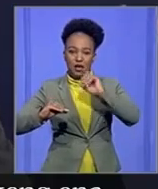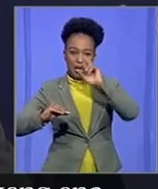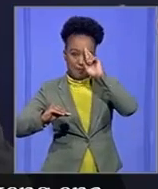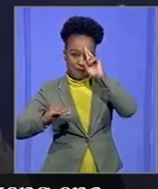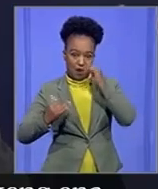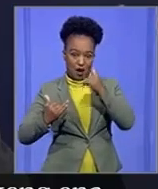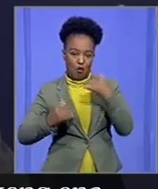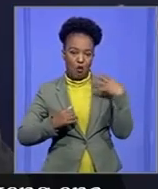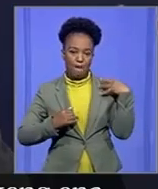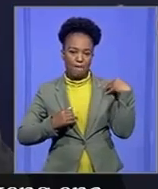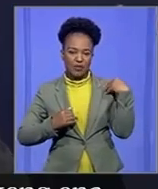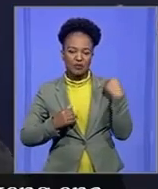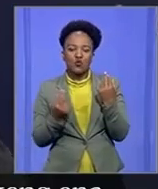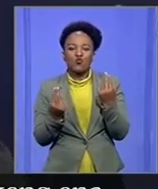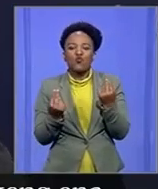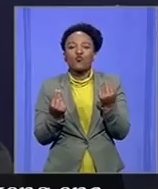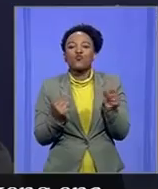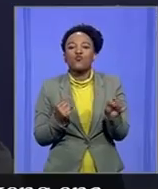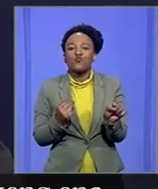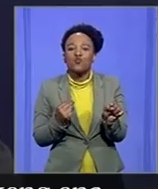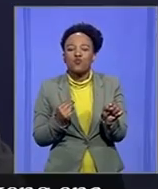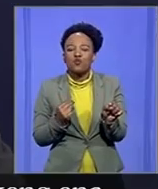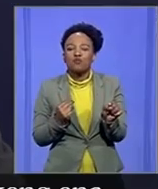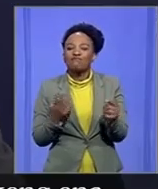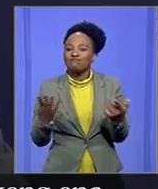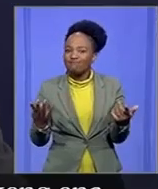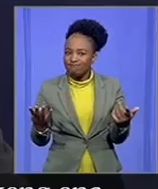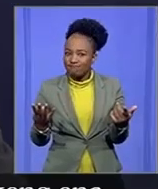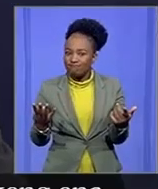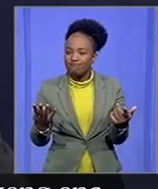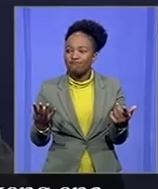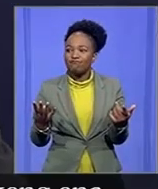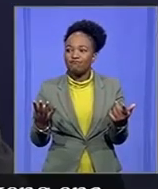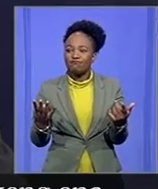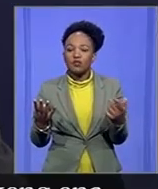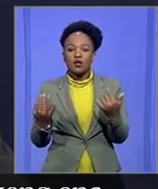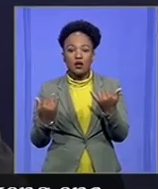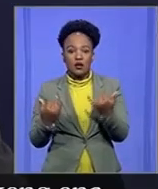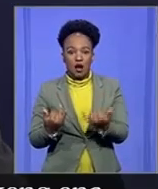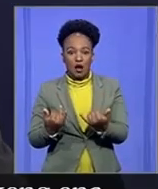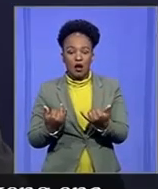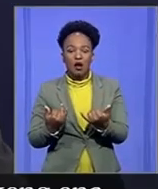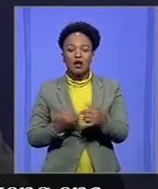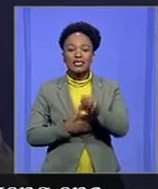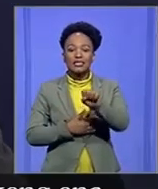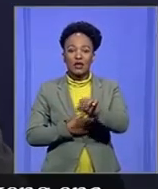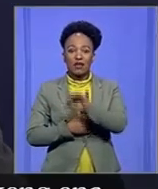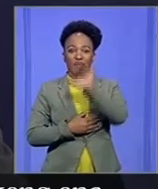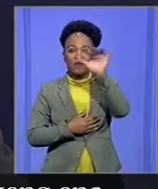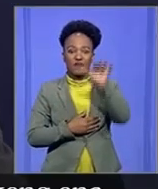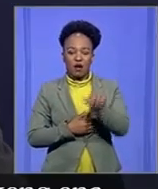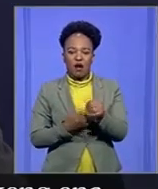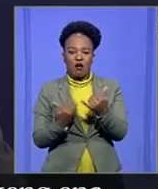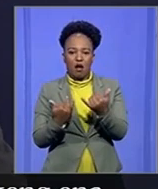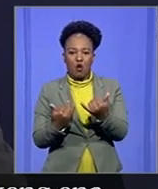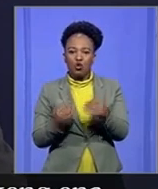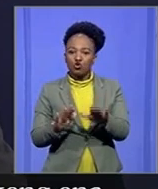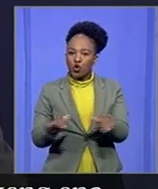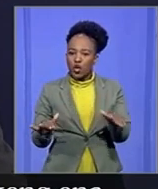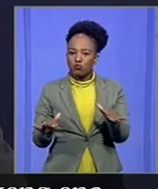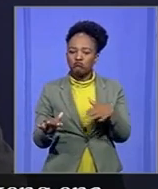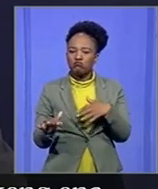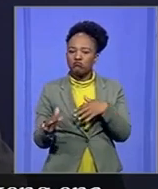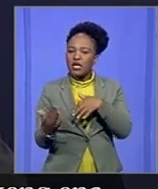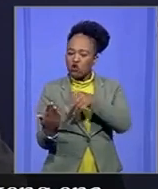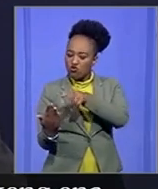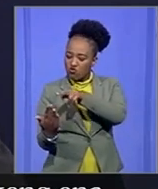minister. Go tla bo go lebeletse gore taba e ya gore bana ba Afrika Borwa ba bannyane ga ba kgone go bala ka understanding kgotsa